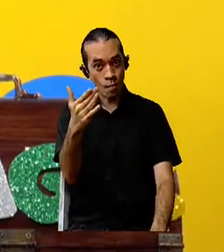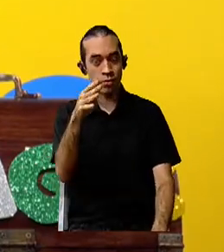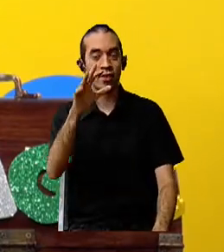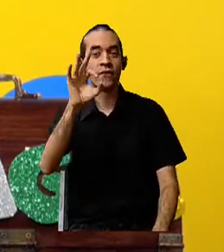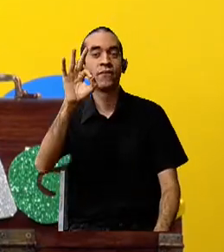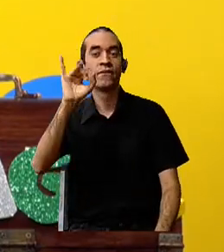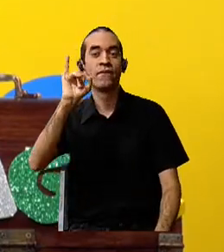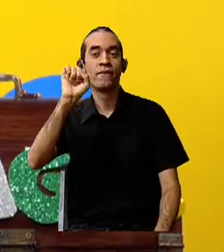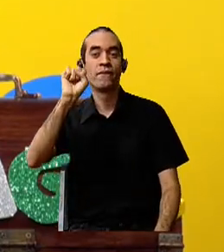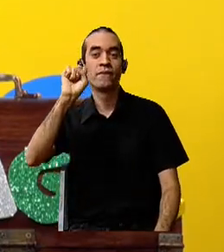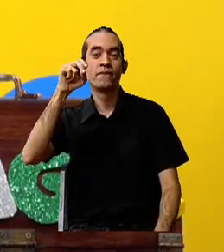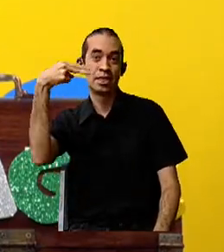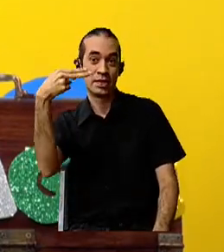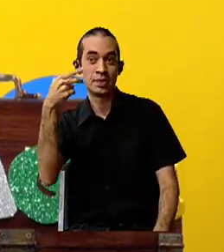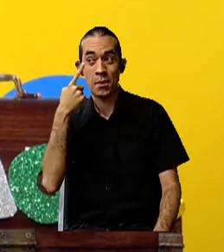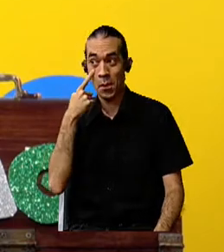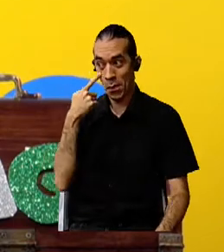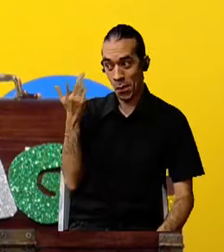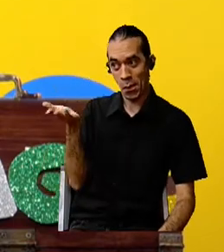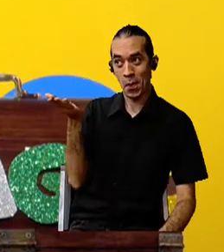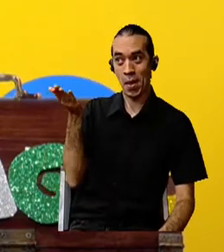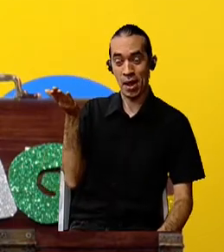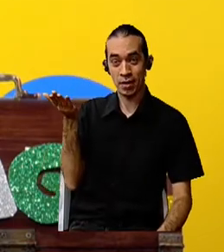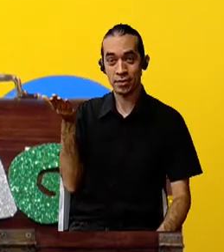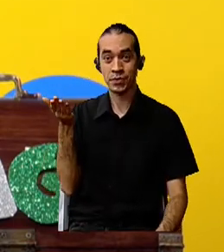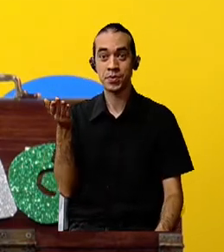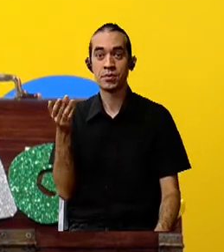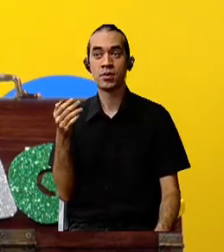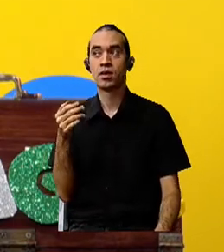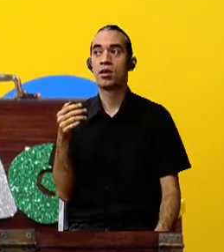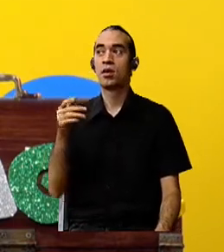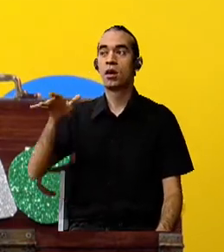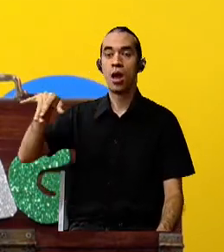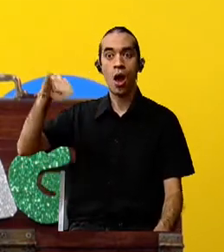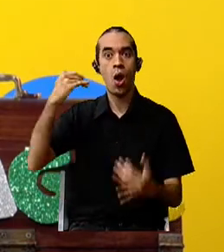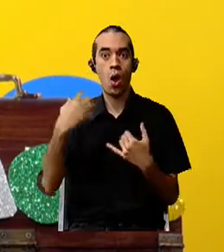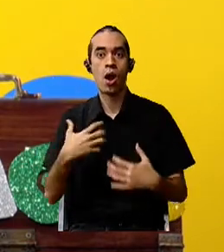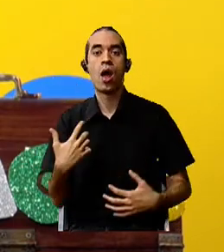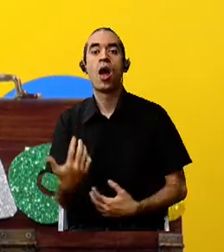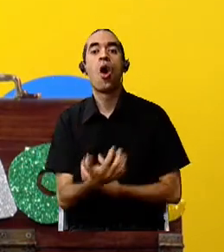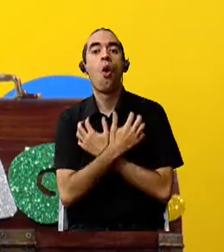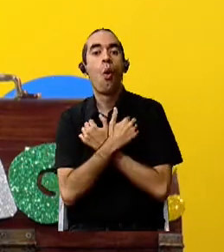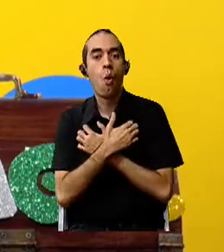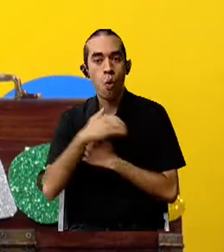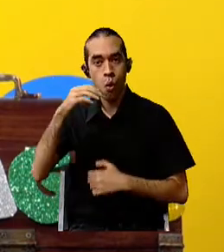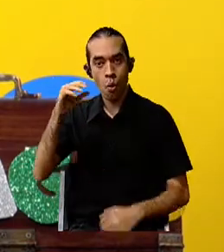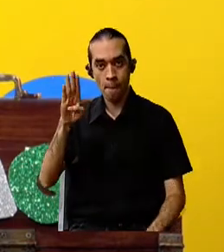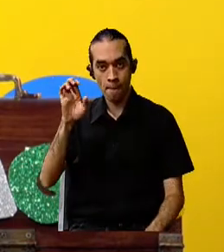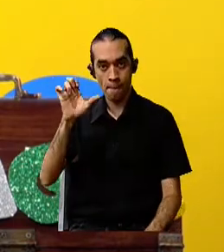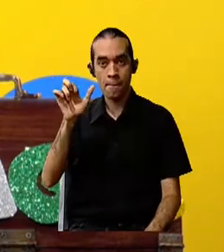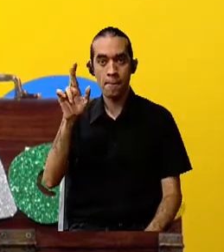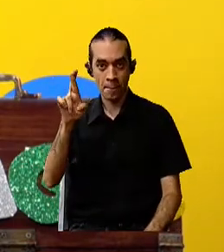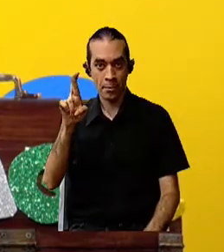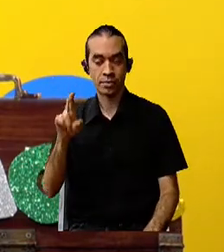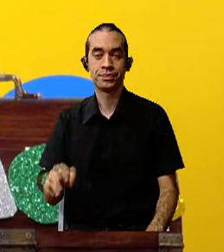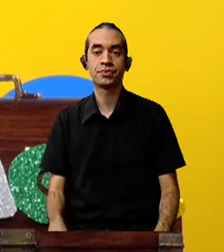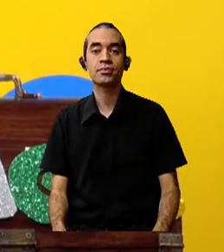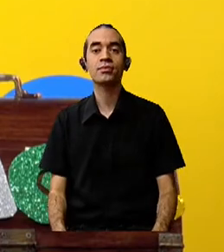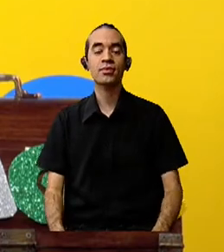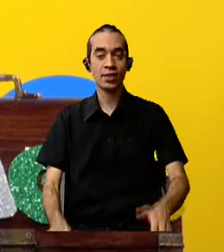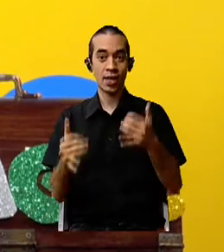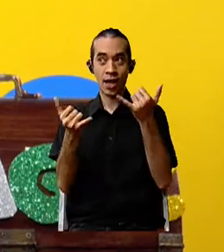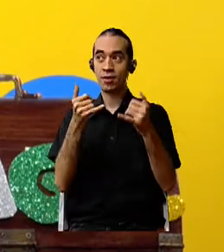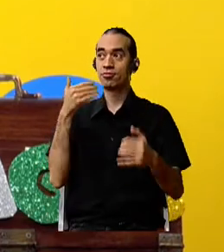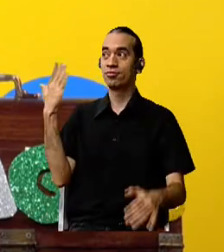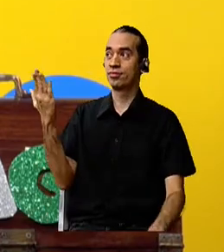Fish. Look, Chuli. It says bear. Wow. Now we